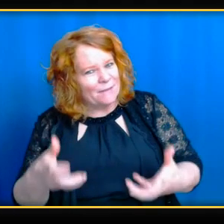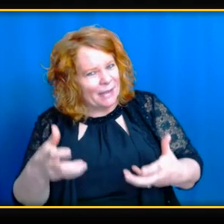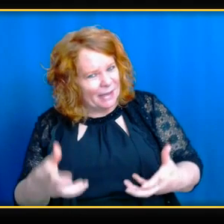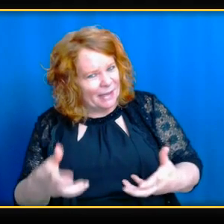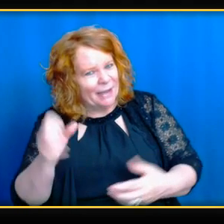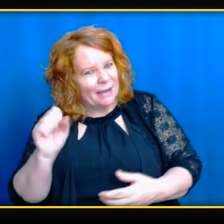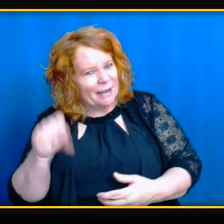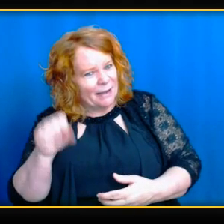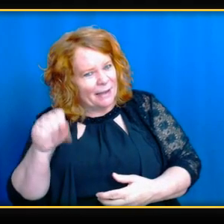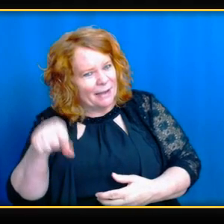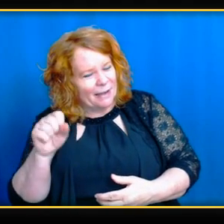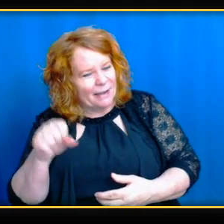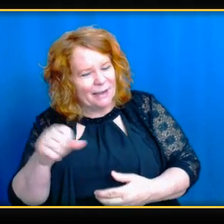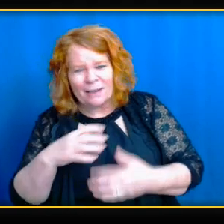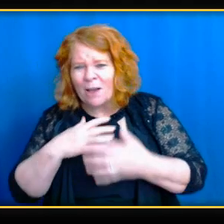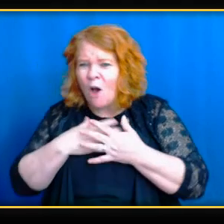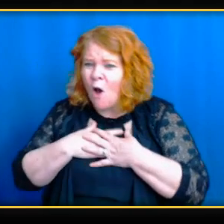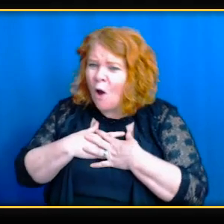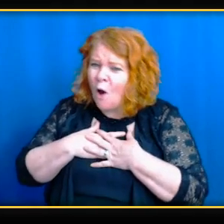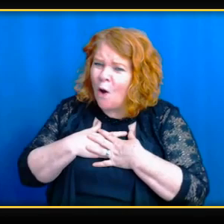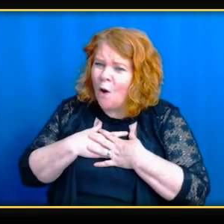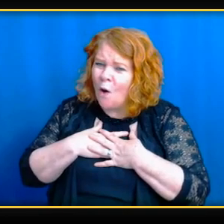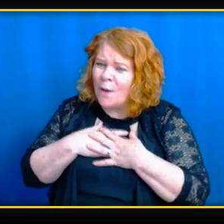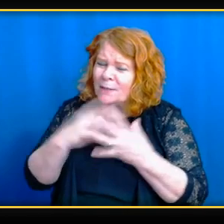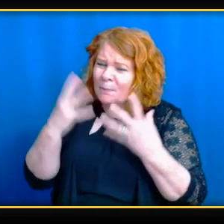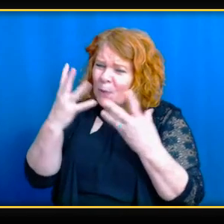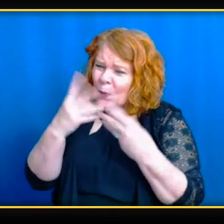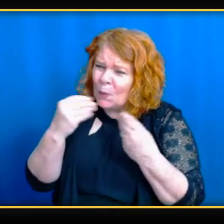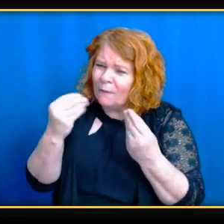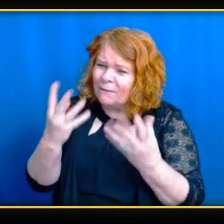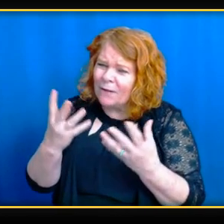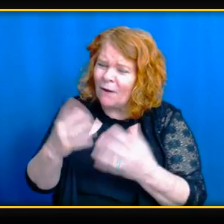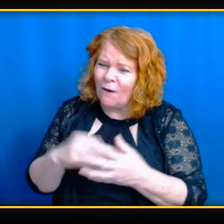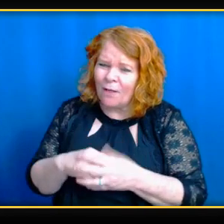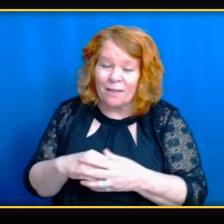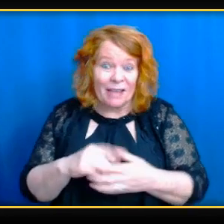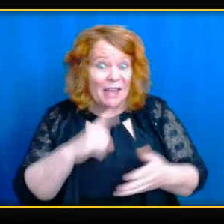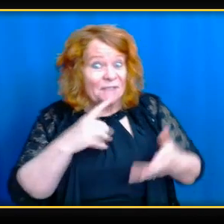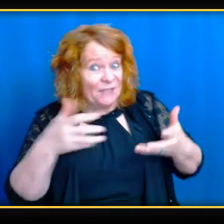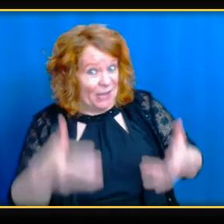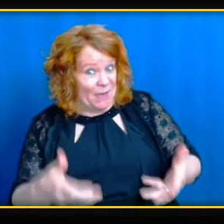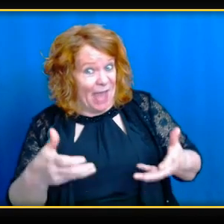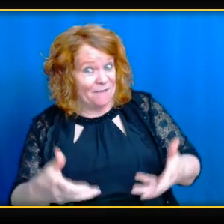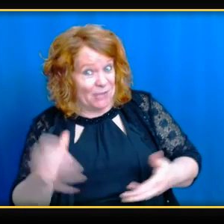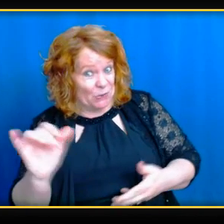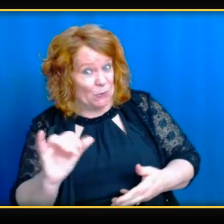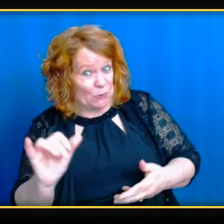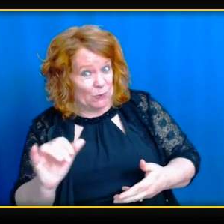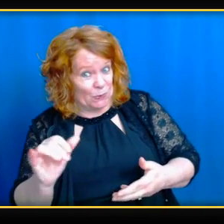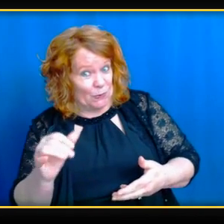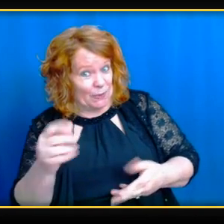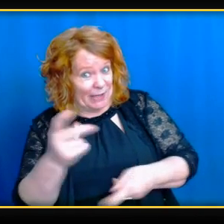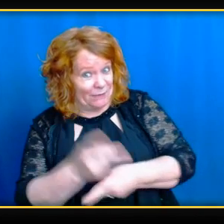It's really beautiful. Very heavy. More please. Wow.